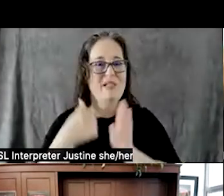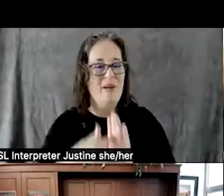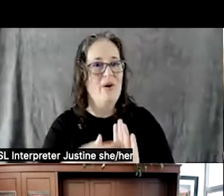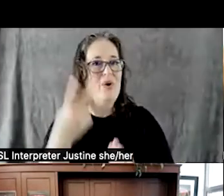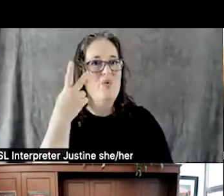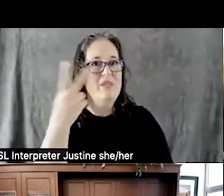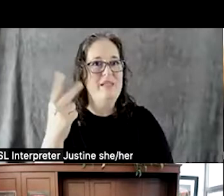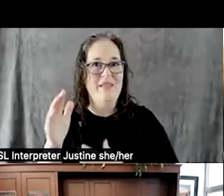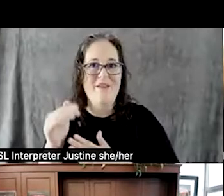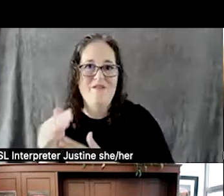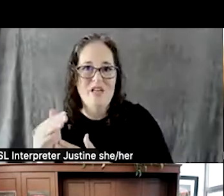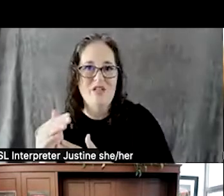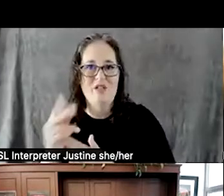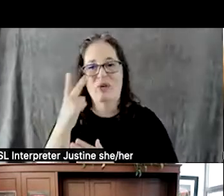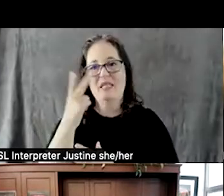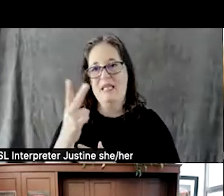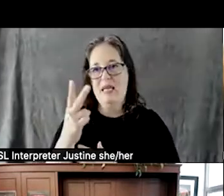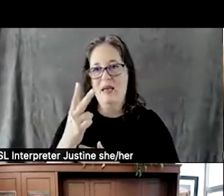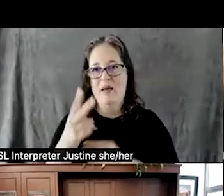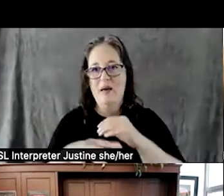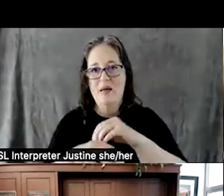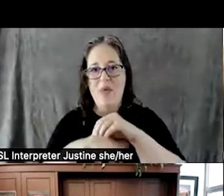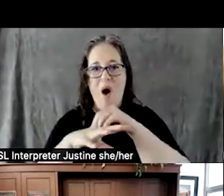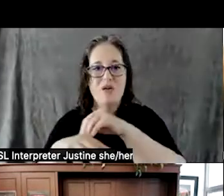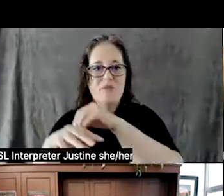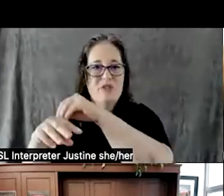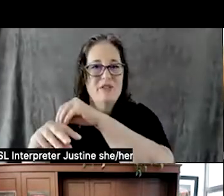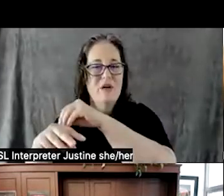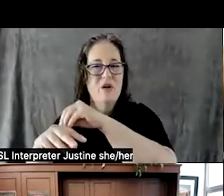we wonder what it would be like to touch them, right? So